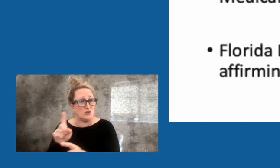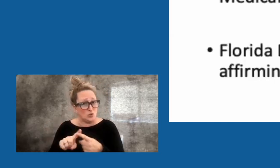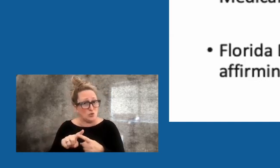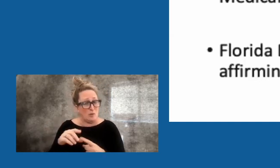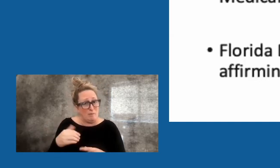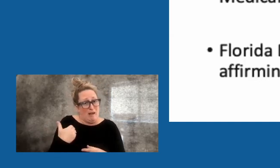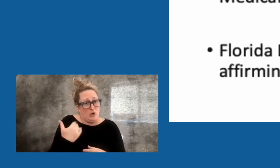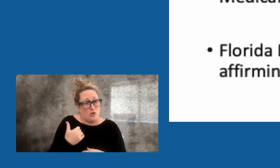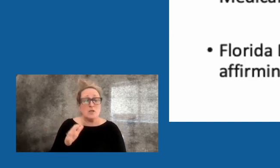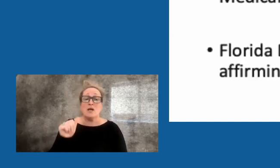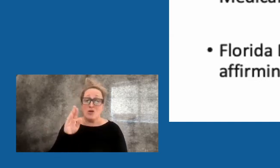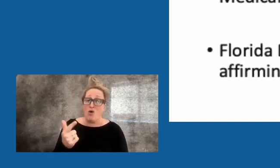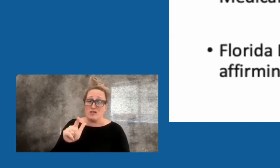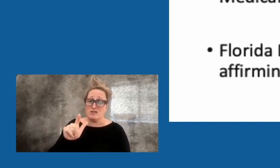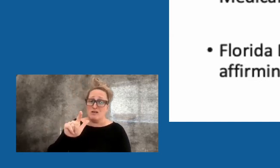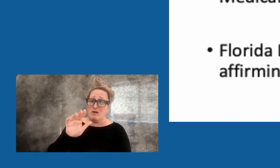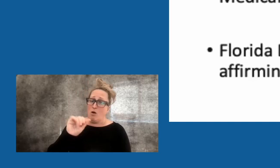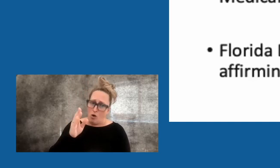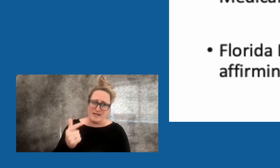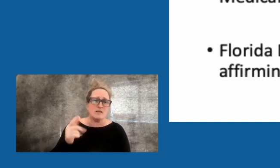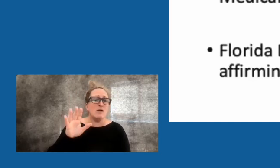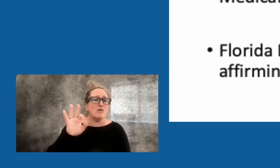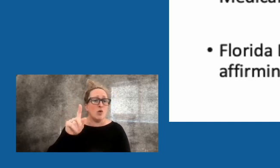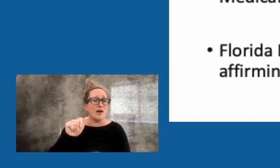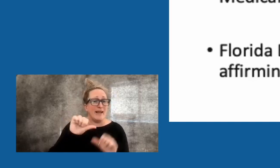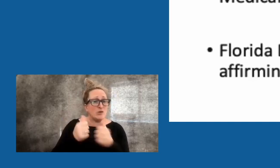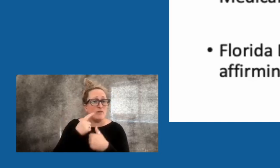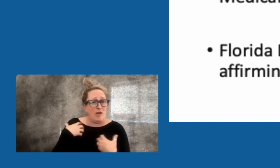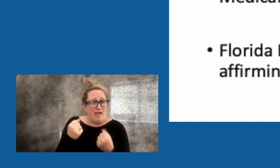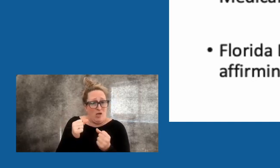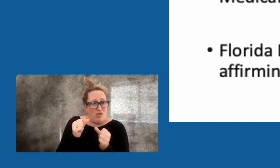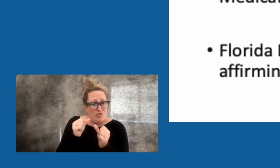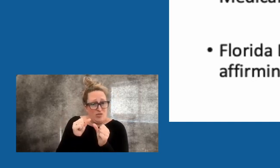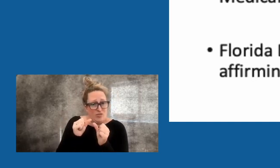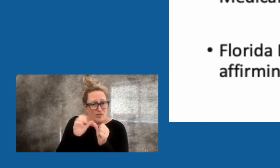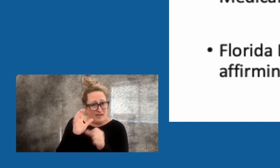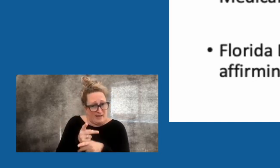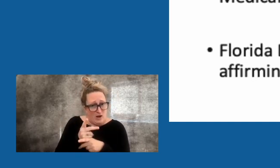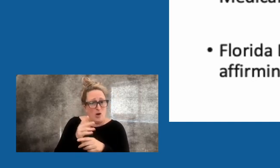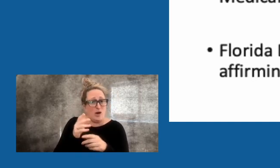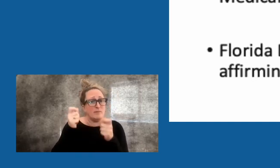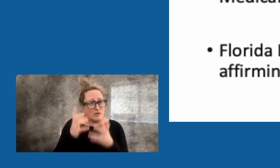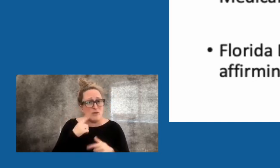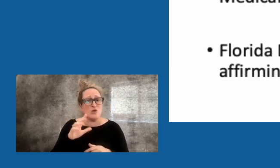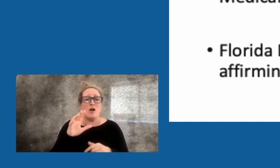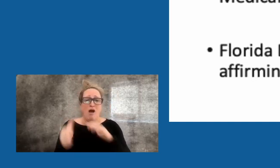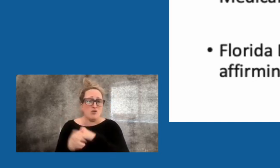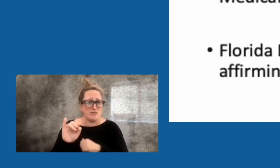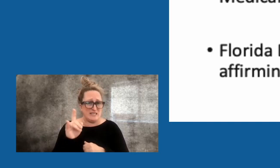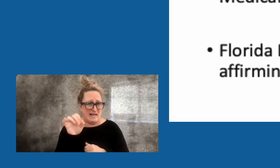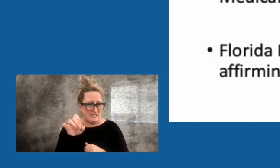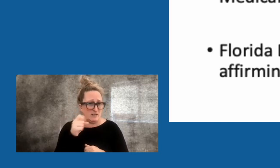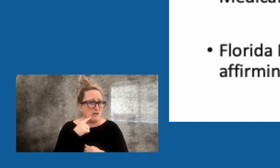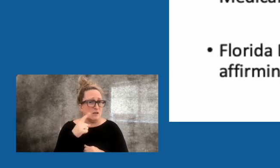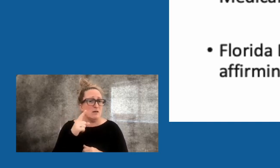In August, the Florida Agency for Healthcare Administration, under DeSantis, finalized new rules that ban healthcare